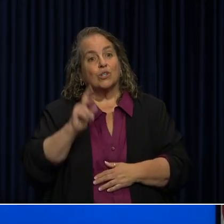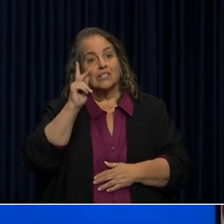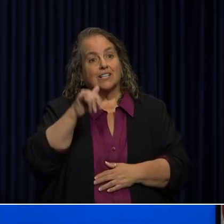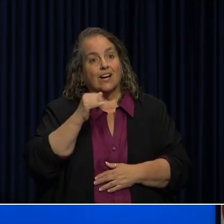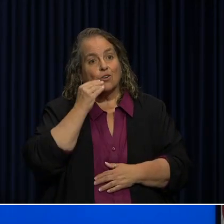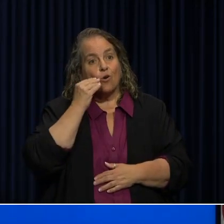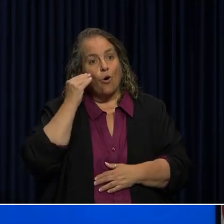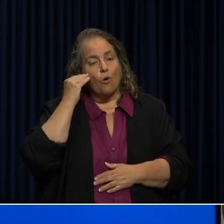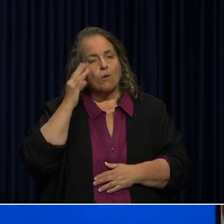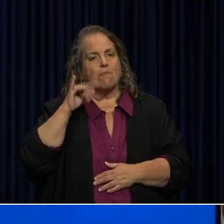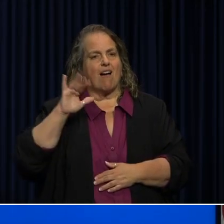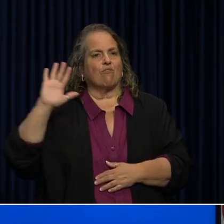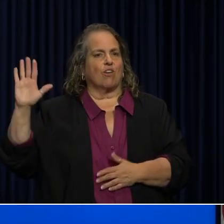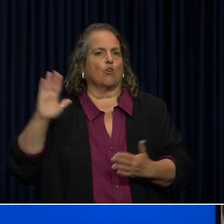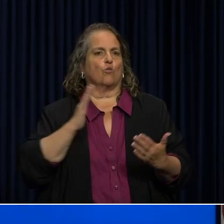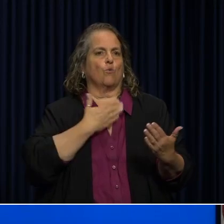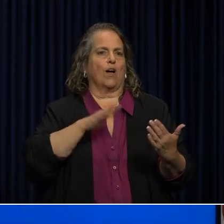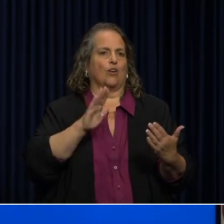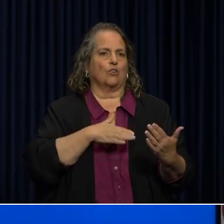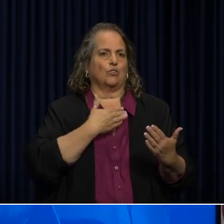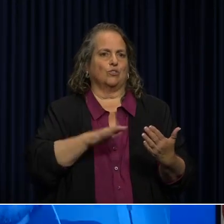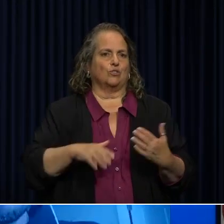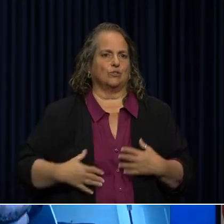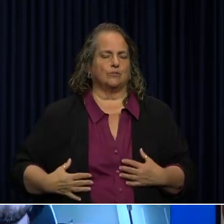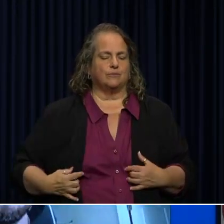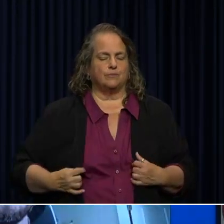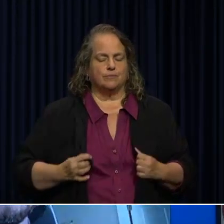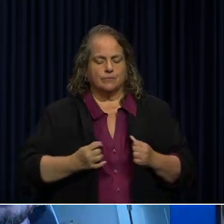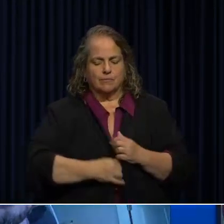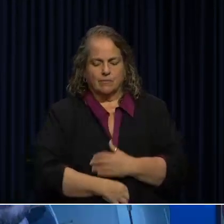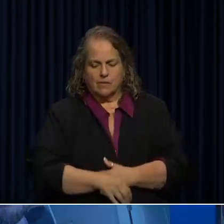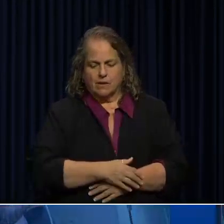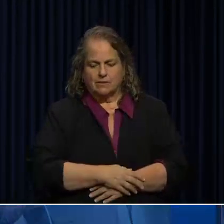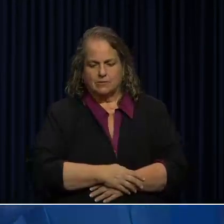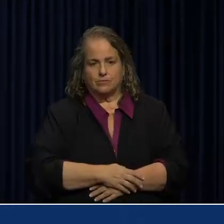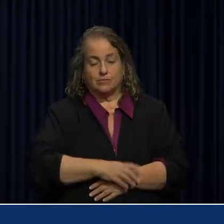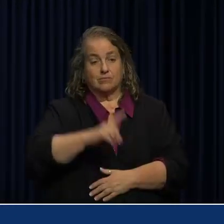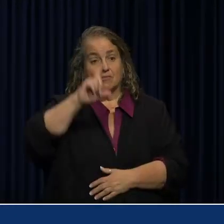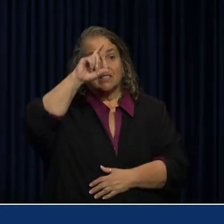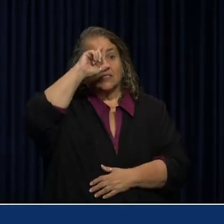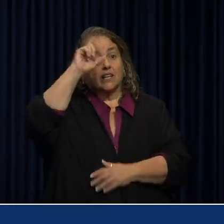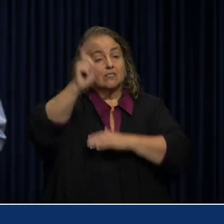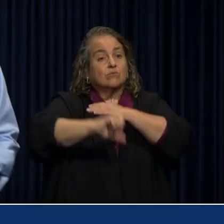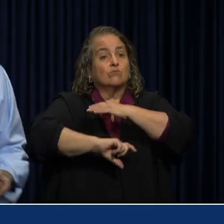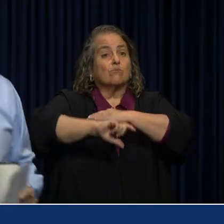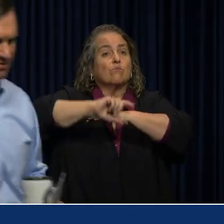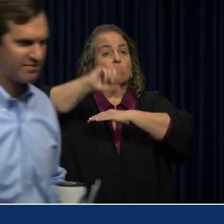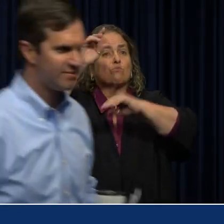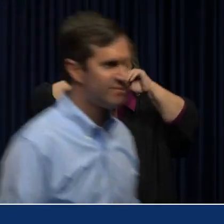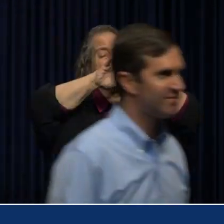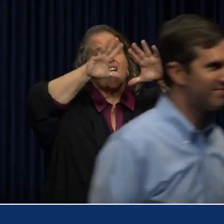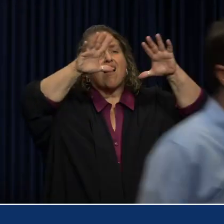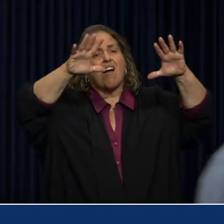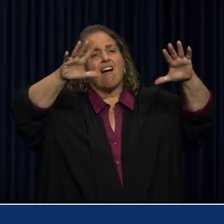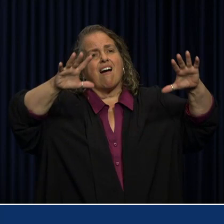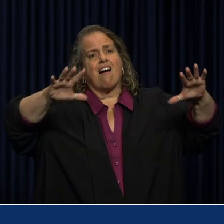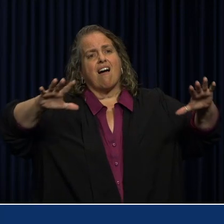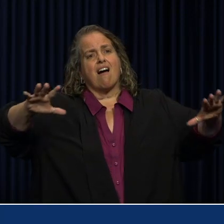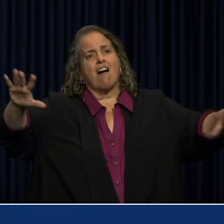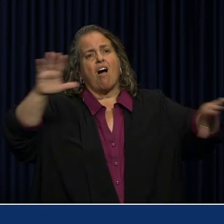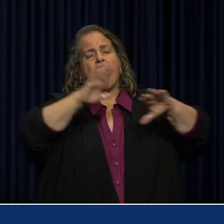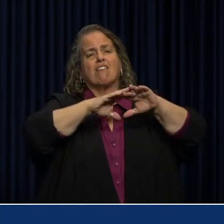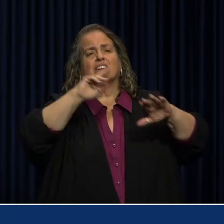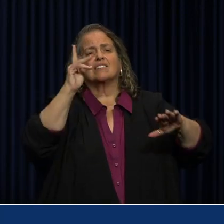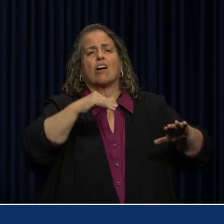by their choir. The sun shines bright in the old